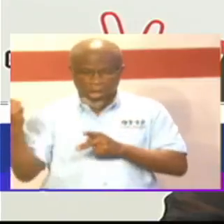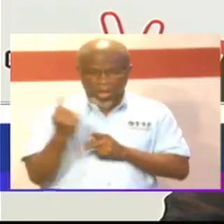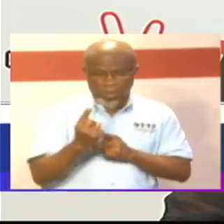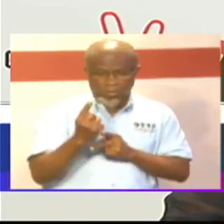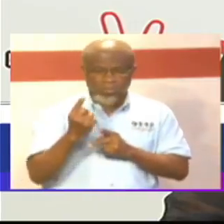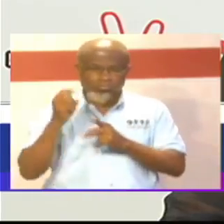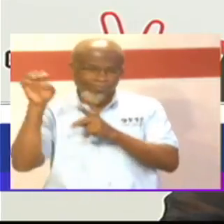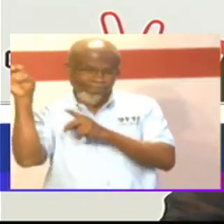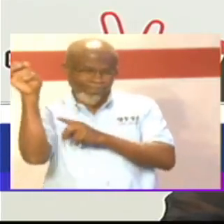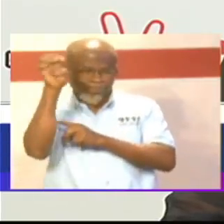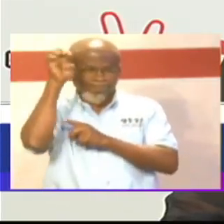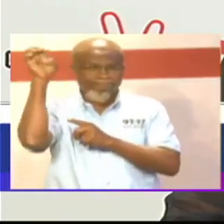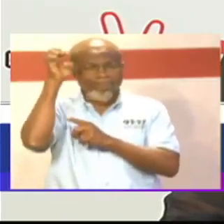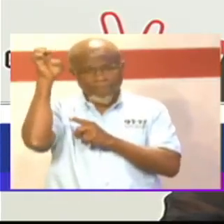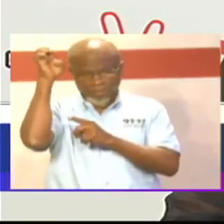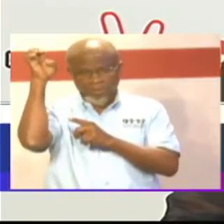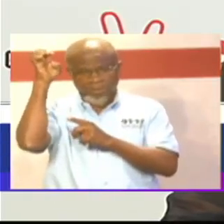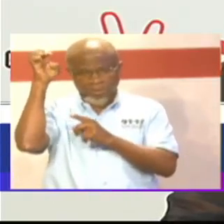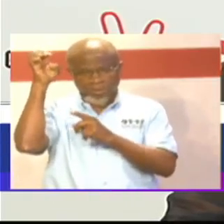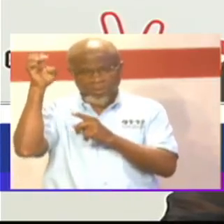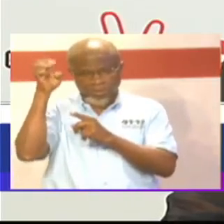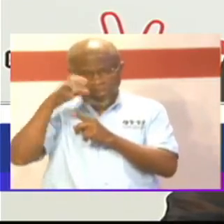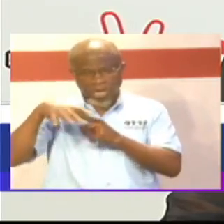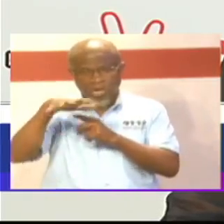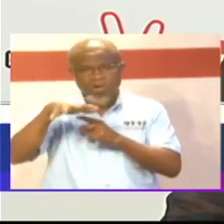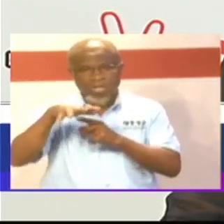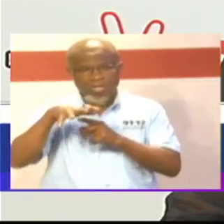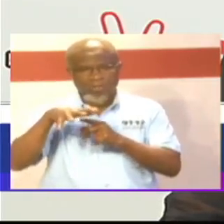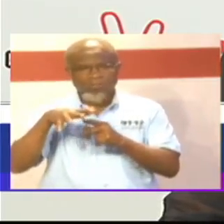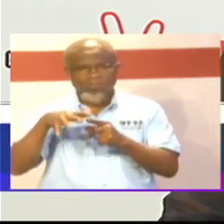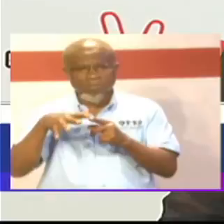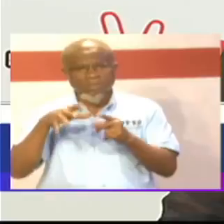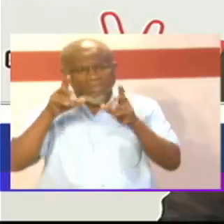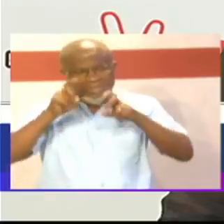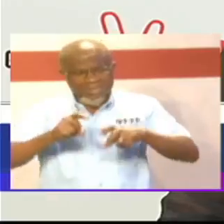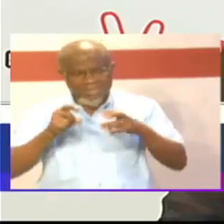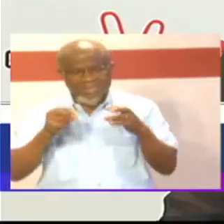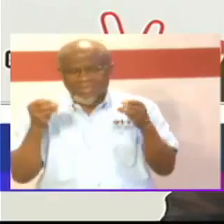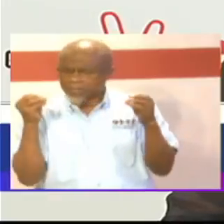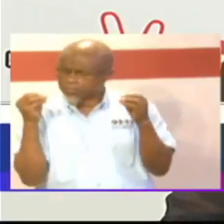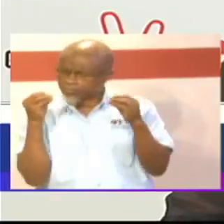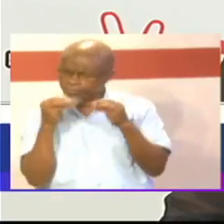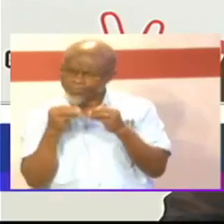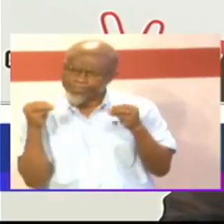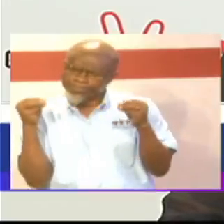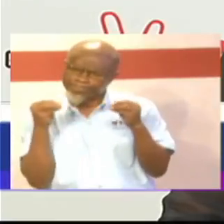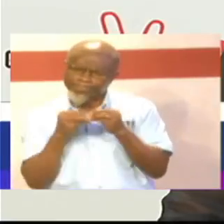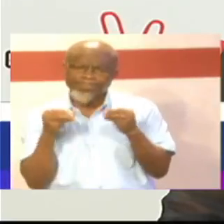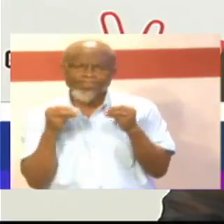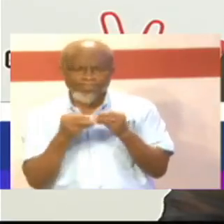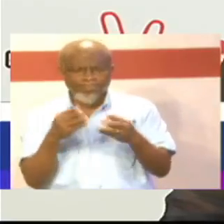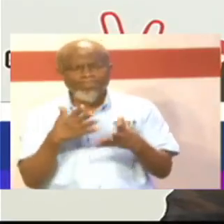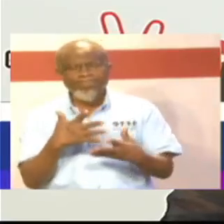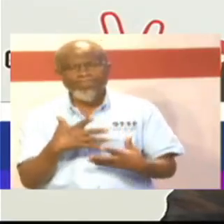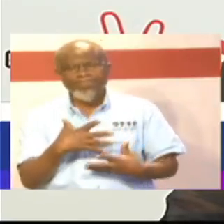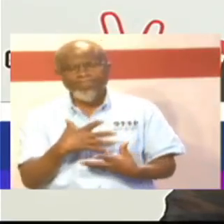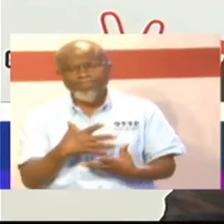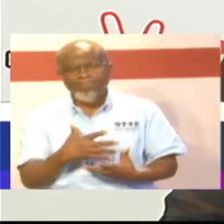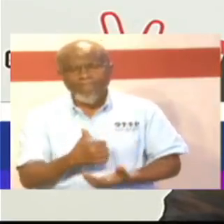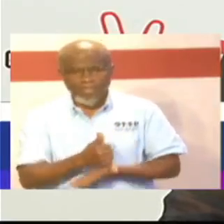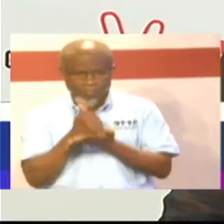and emergency department in a severe or critical medical condition. We have also noticed